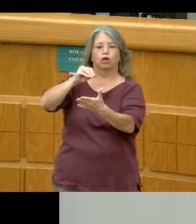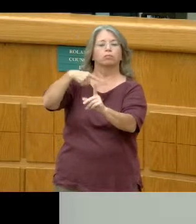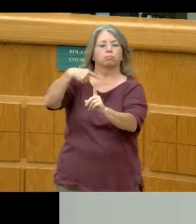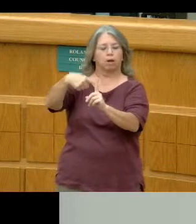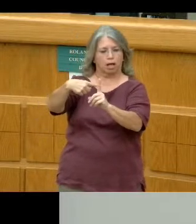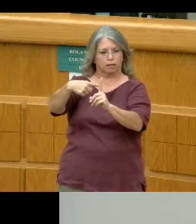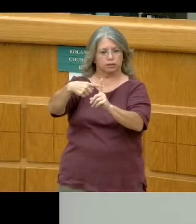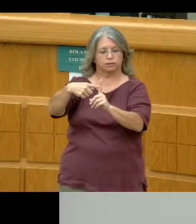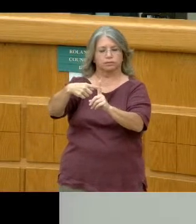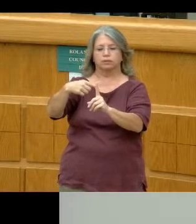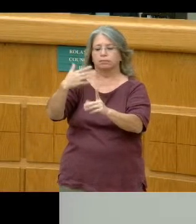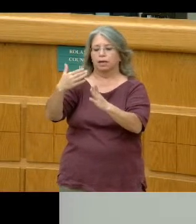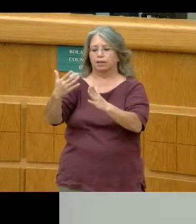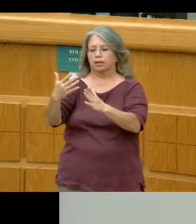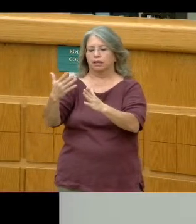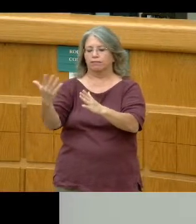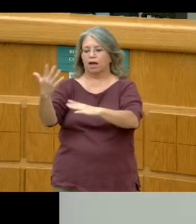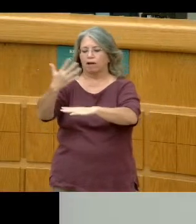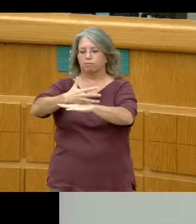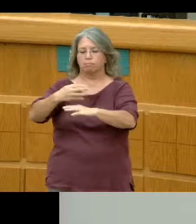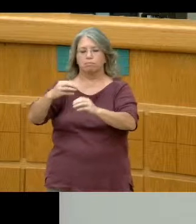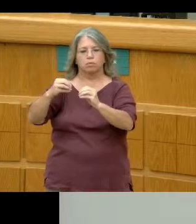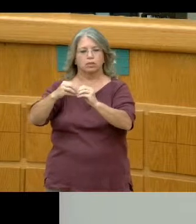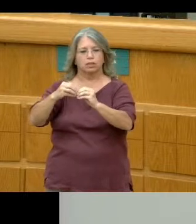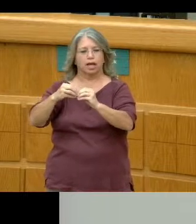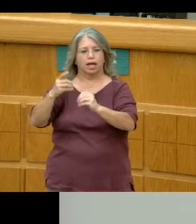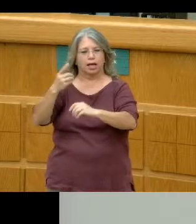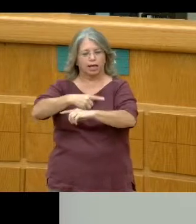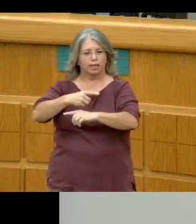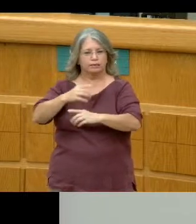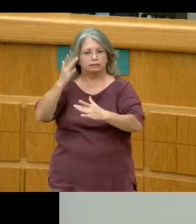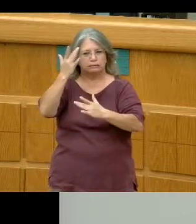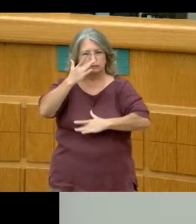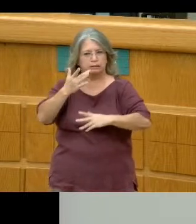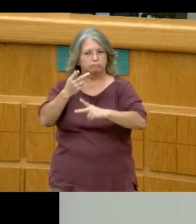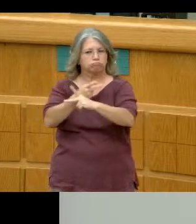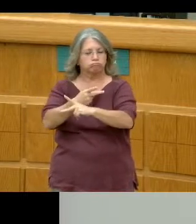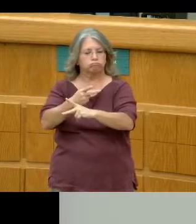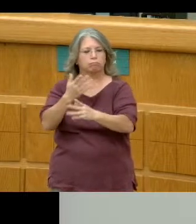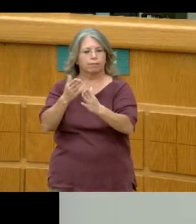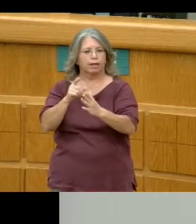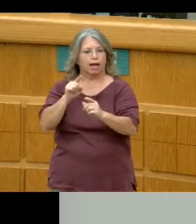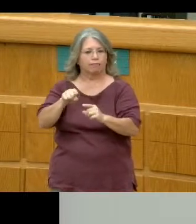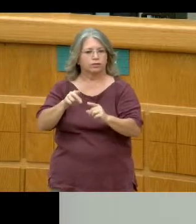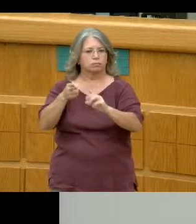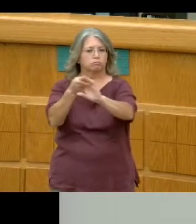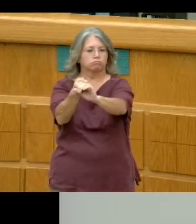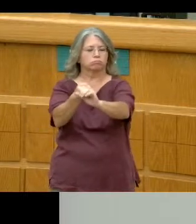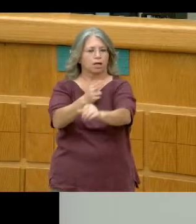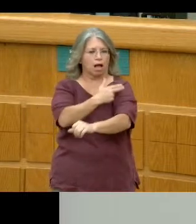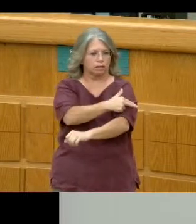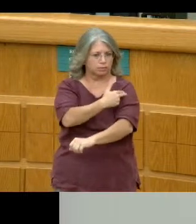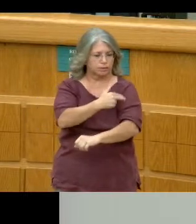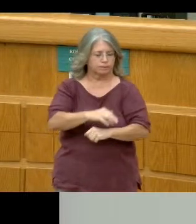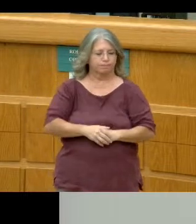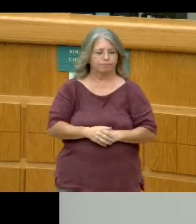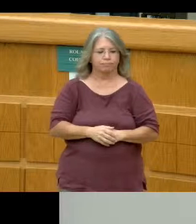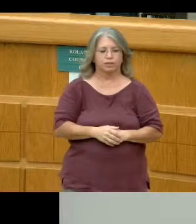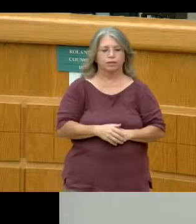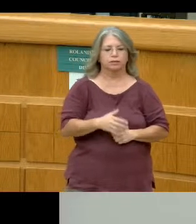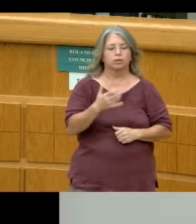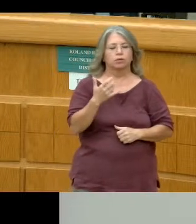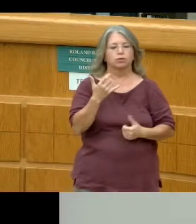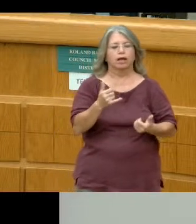at the hospital data next. We're going to go through this in that progression. And so in terms of new census